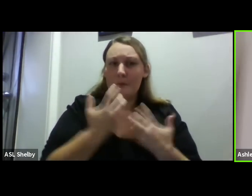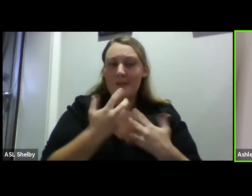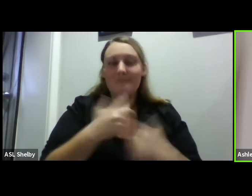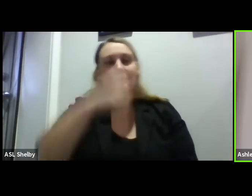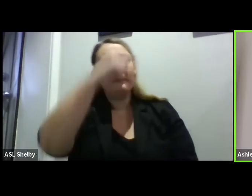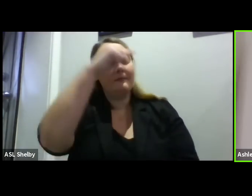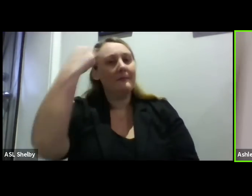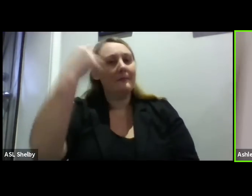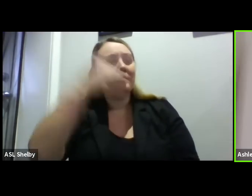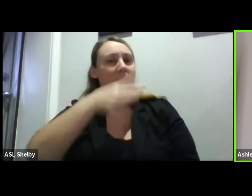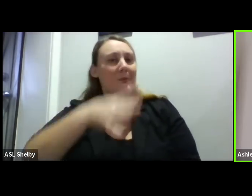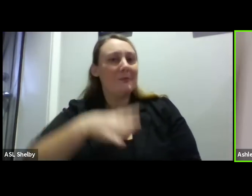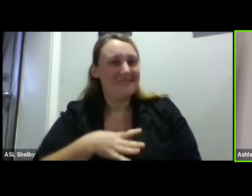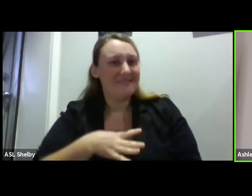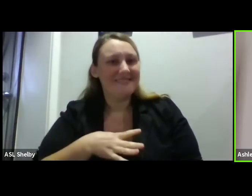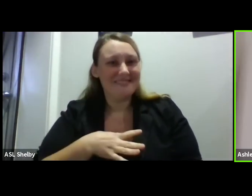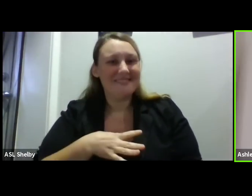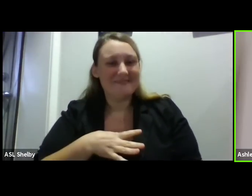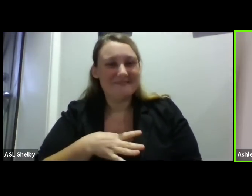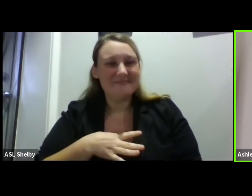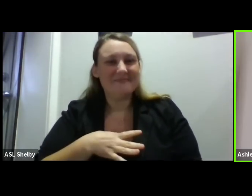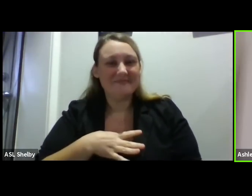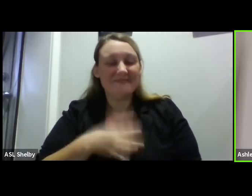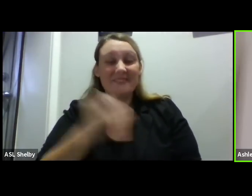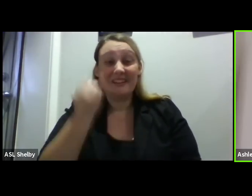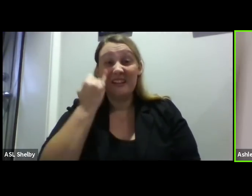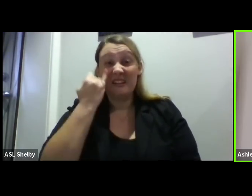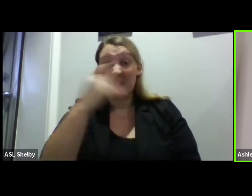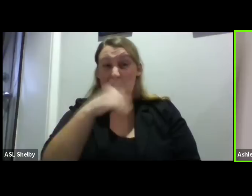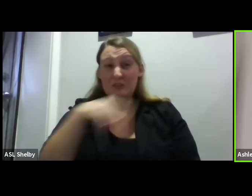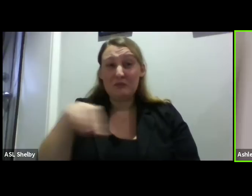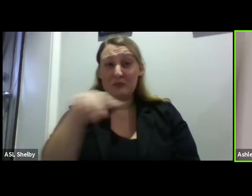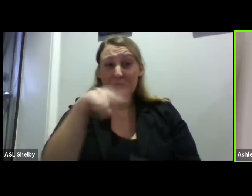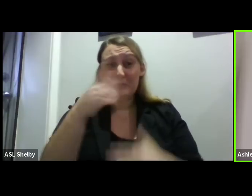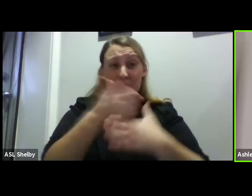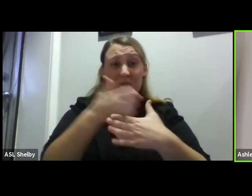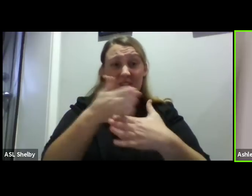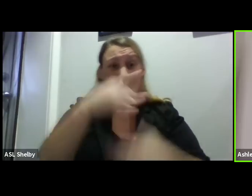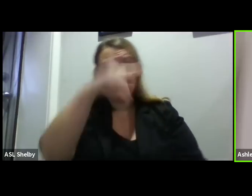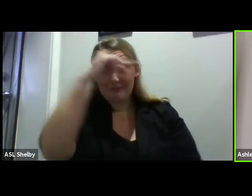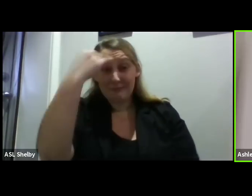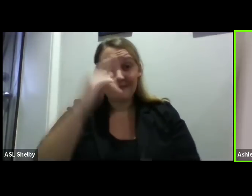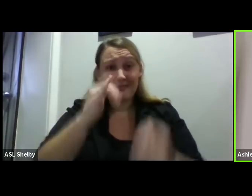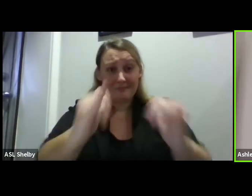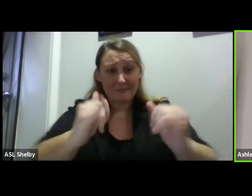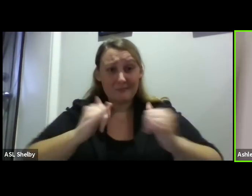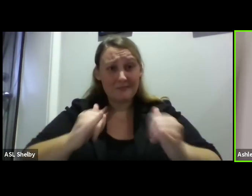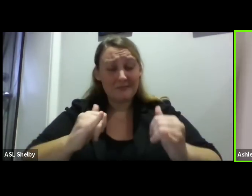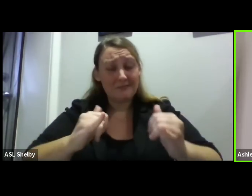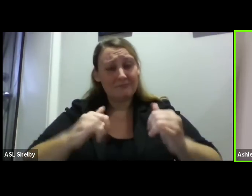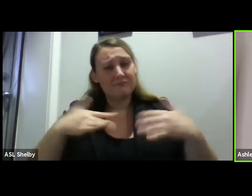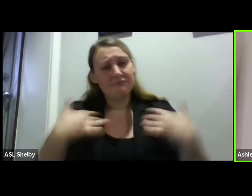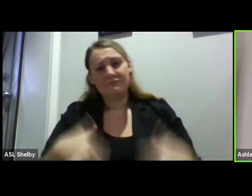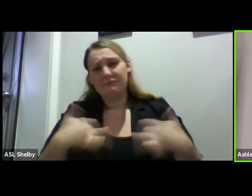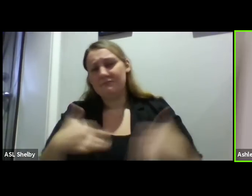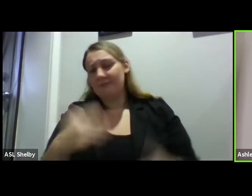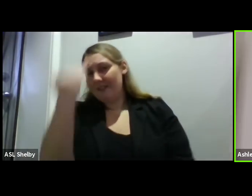that share that extra bit of melanin, I know today is hard. So my heart is pouring out to all of